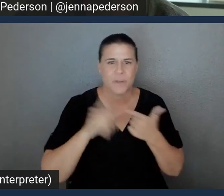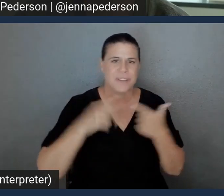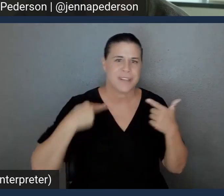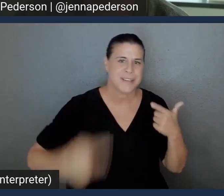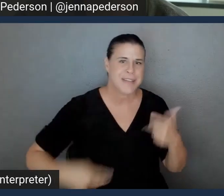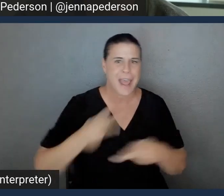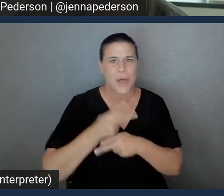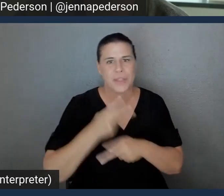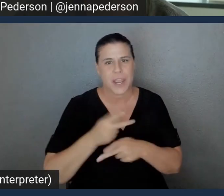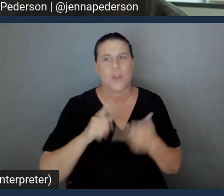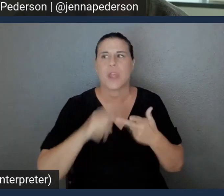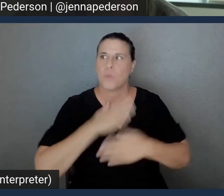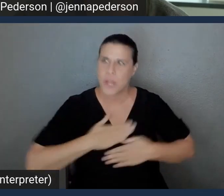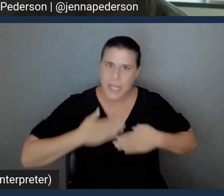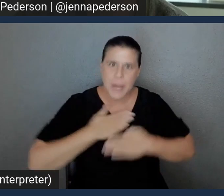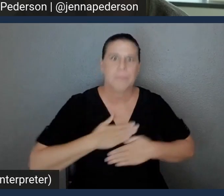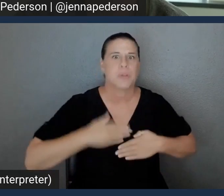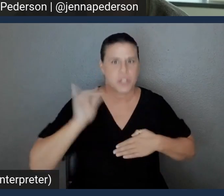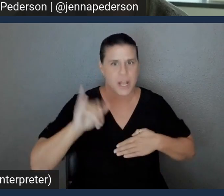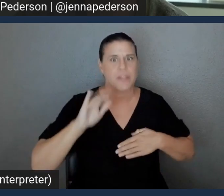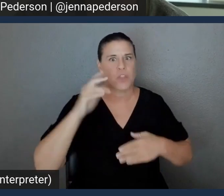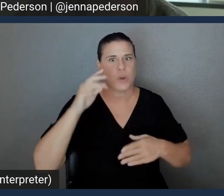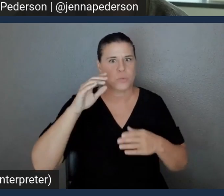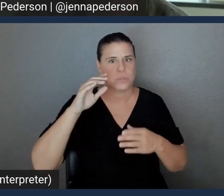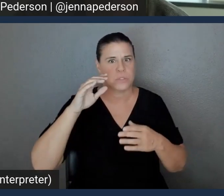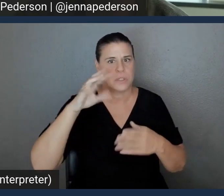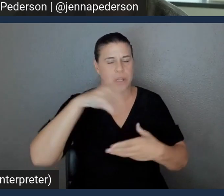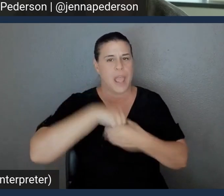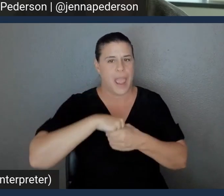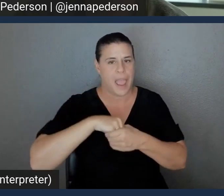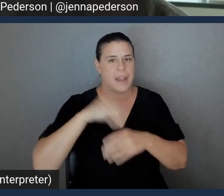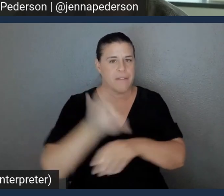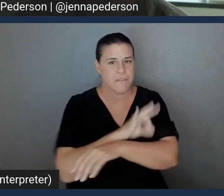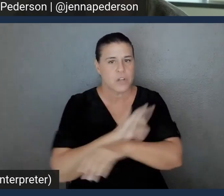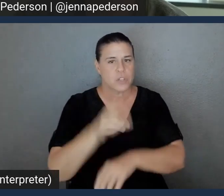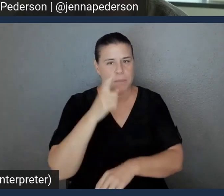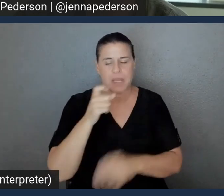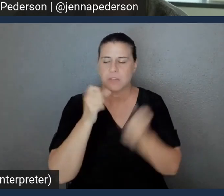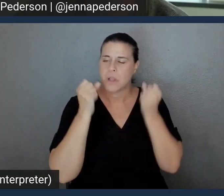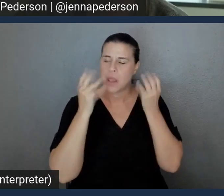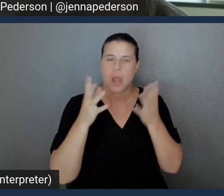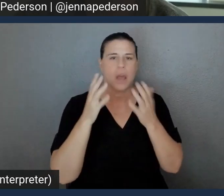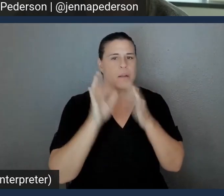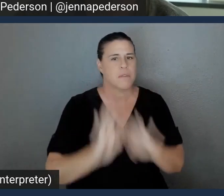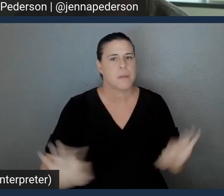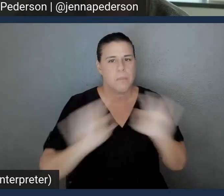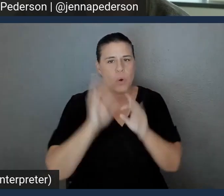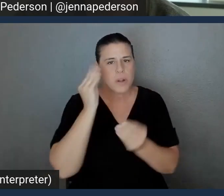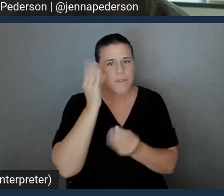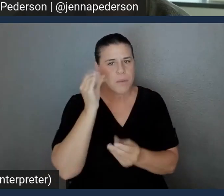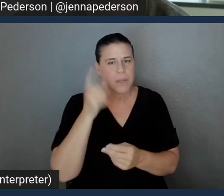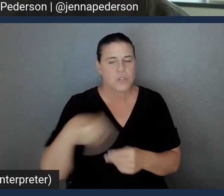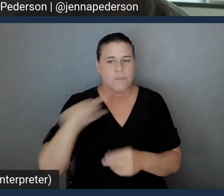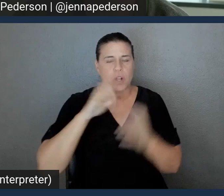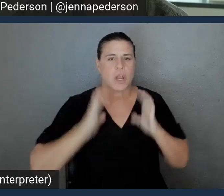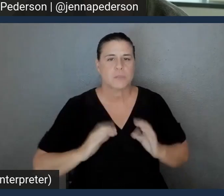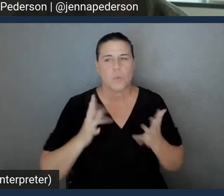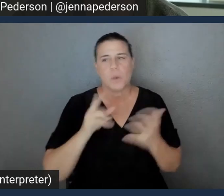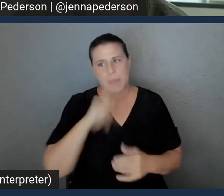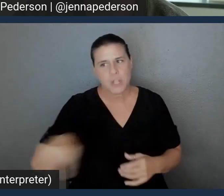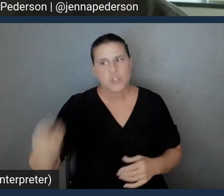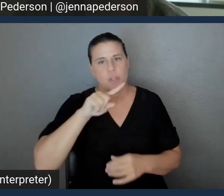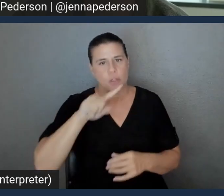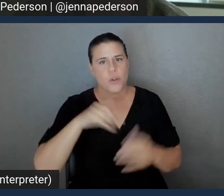they really appreciate these features because there's a lot of valuable customer information that is on those calls, and you want to make sure that you're controlling